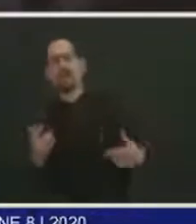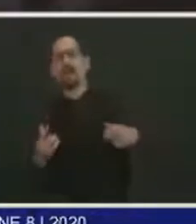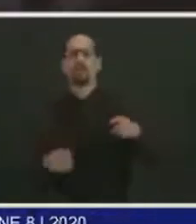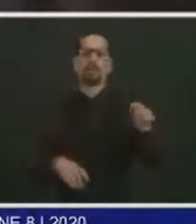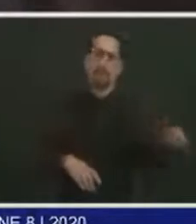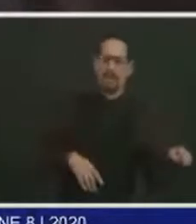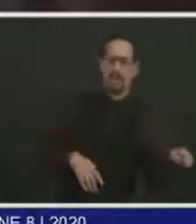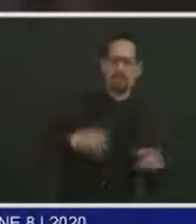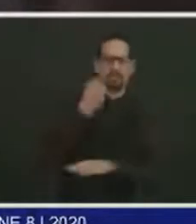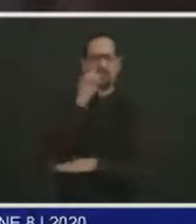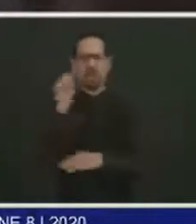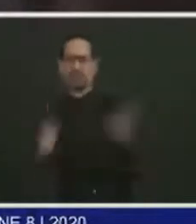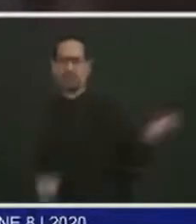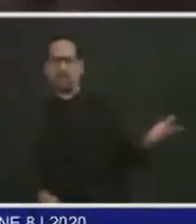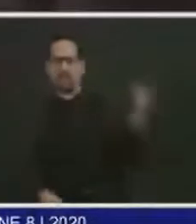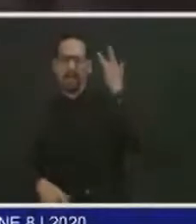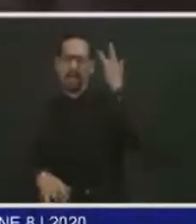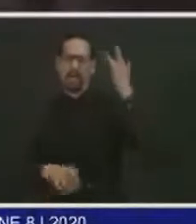this?